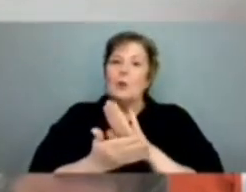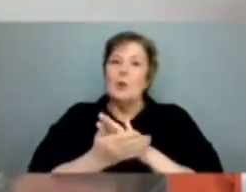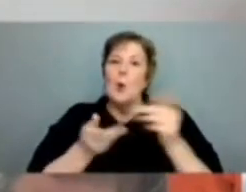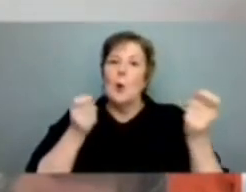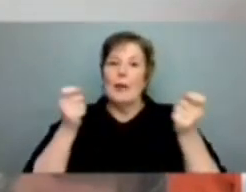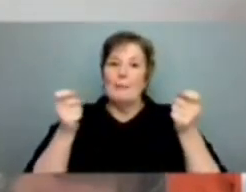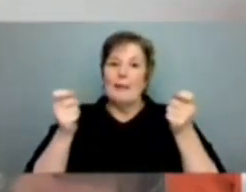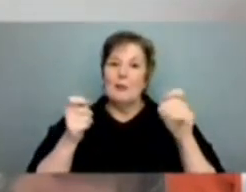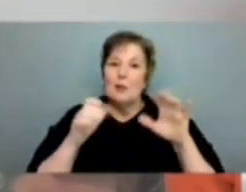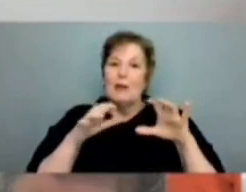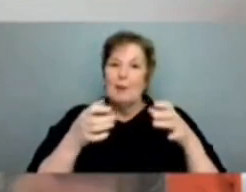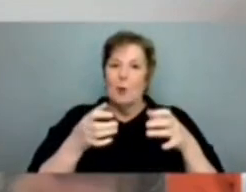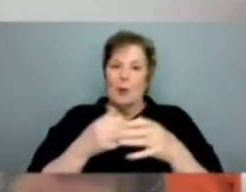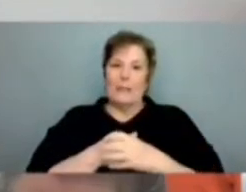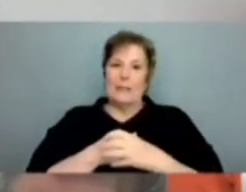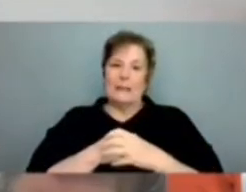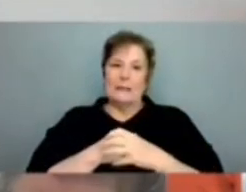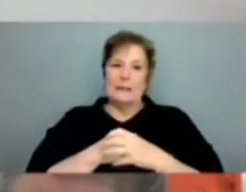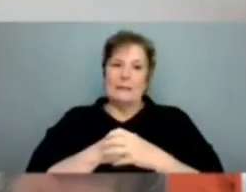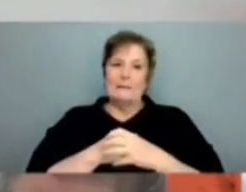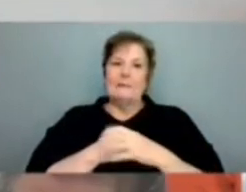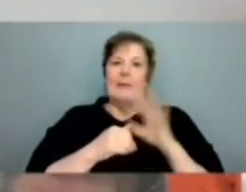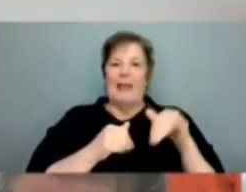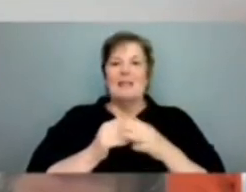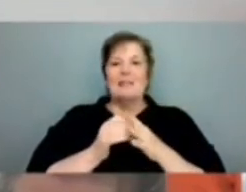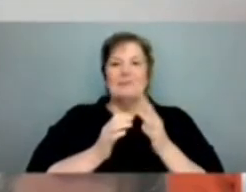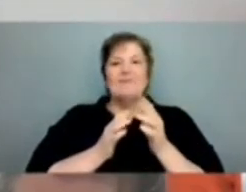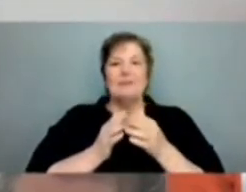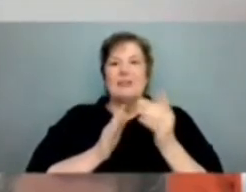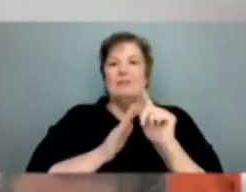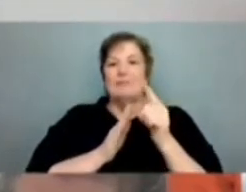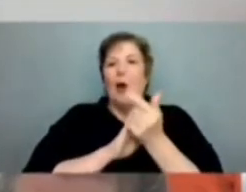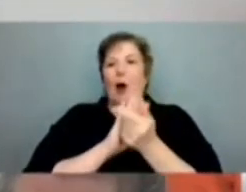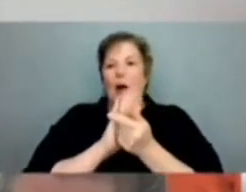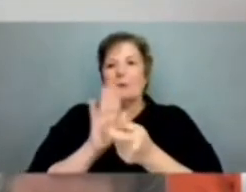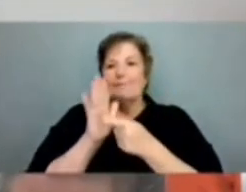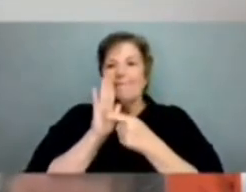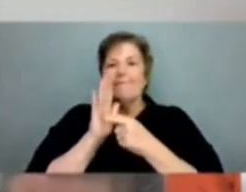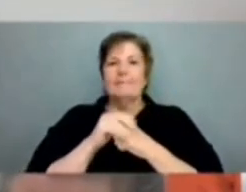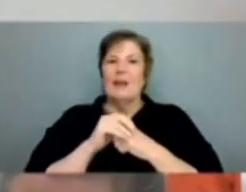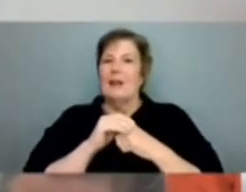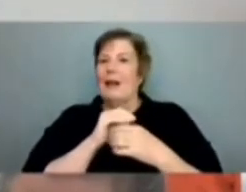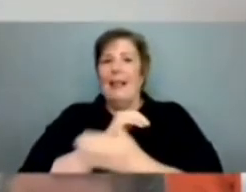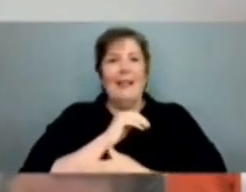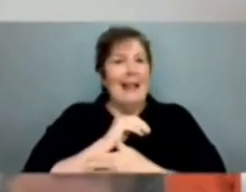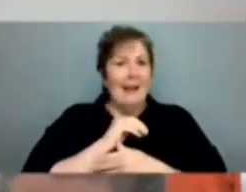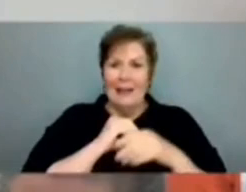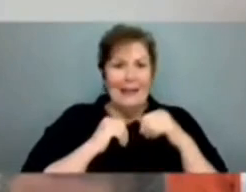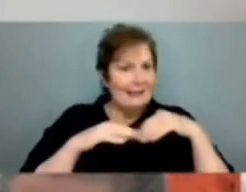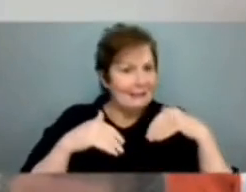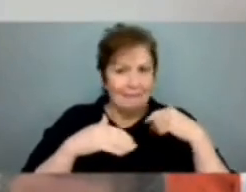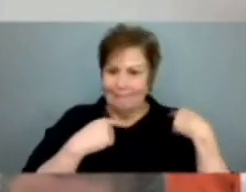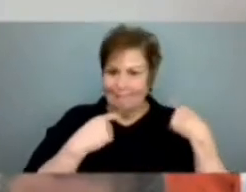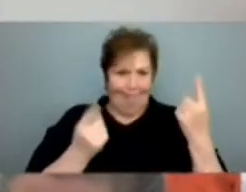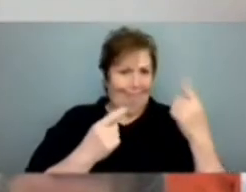unit. General statute. The county has not pressed for this information in the past,